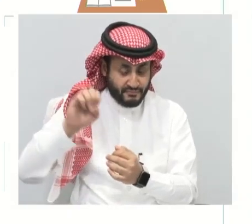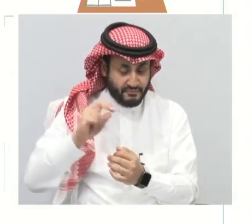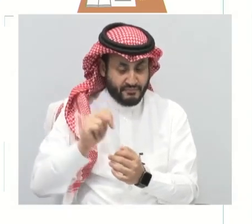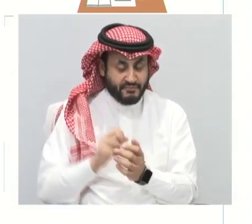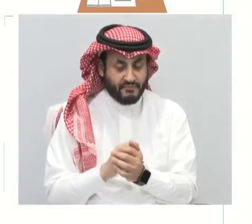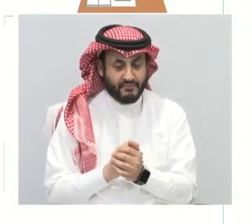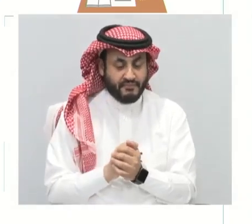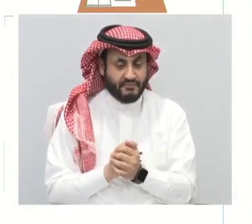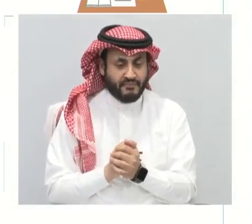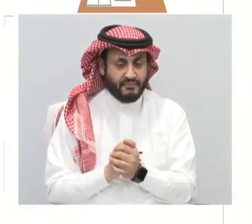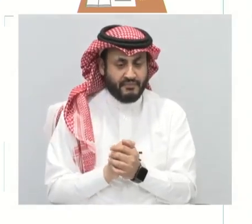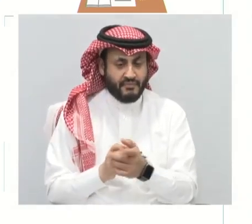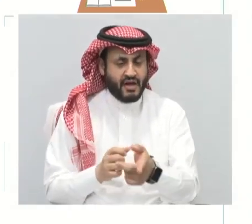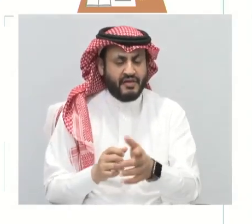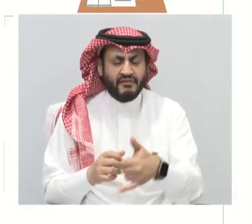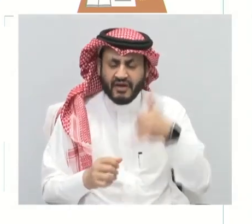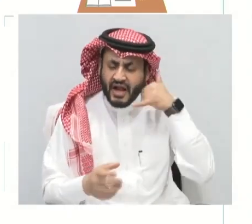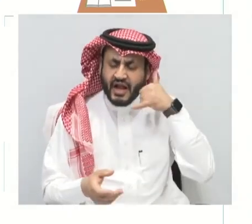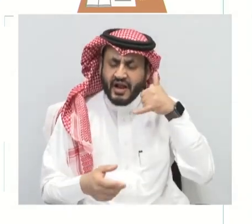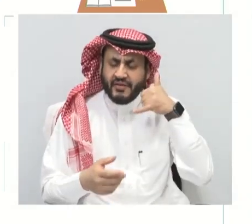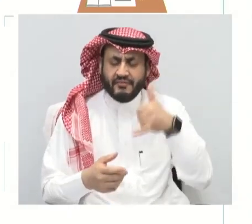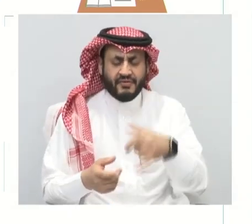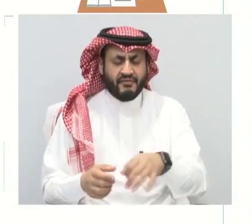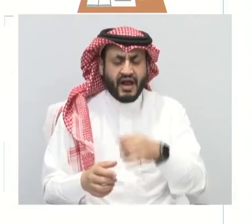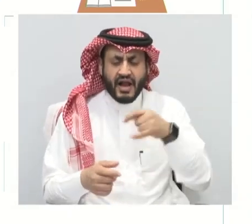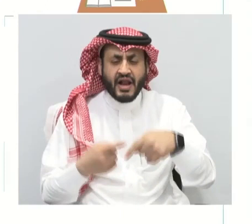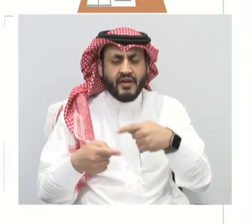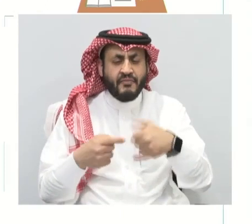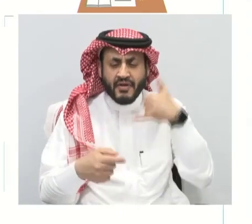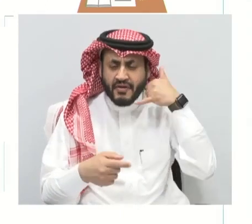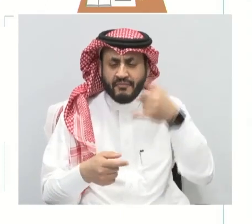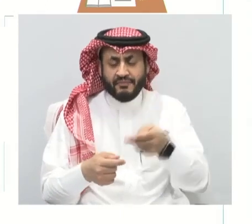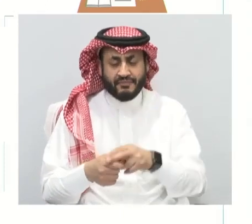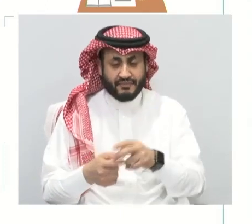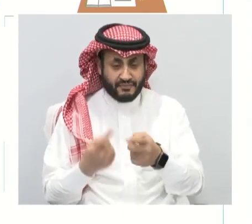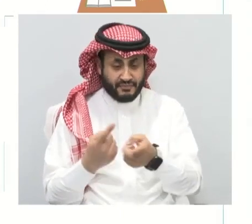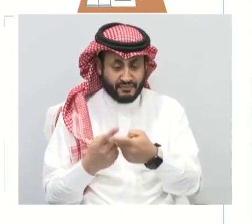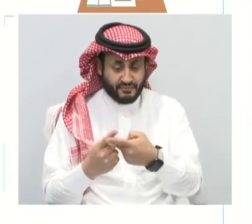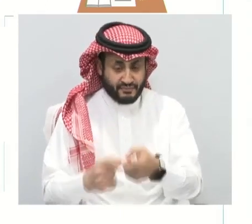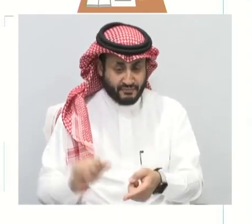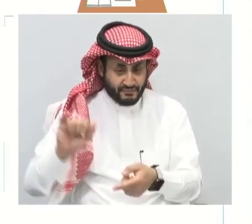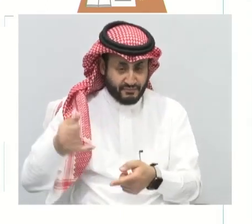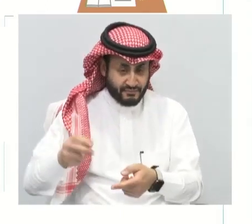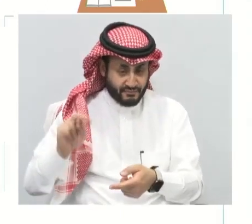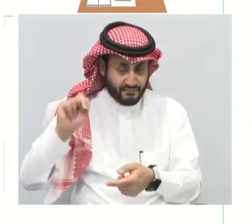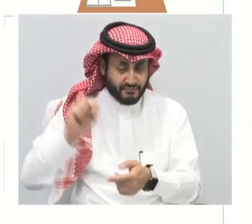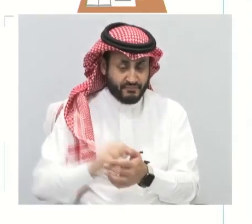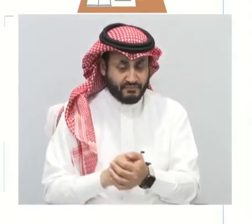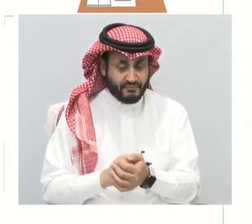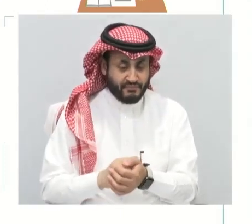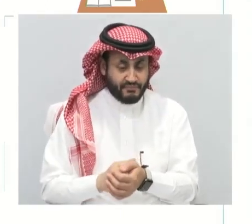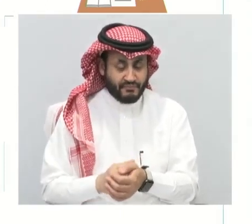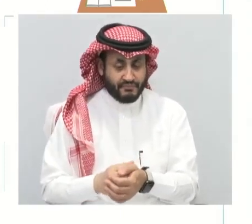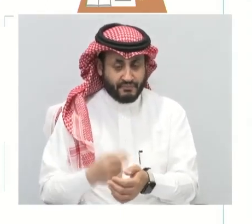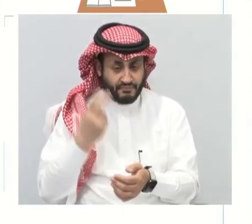messages, recording voice messages on his phone. And we will start with Jim. That is Jim. The second one is